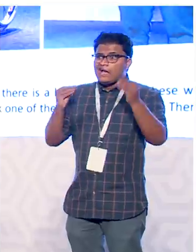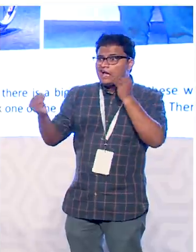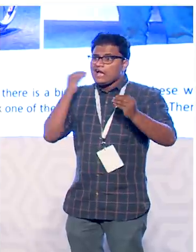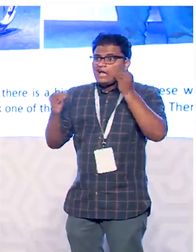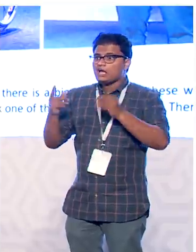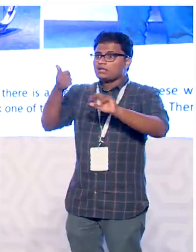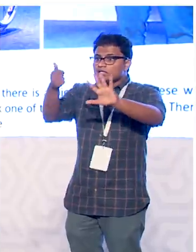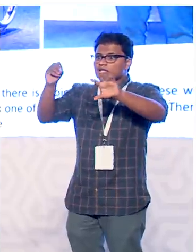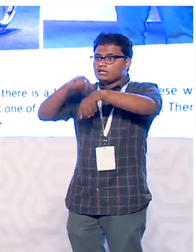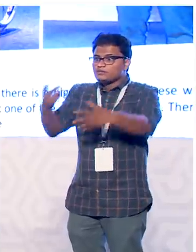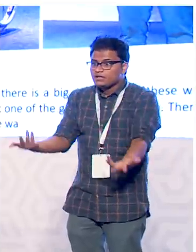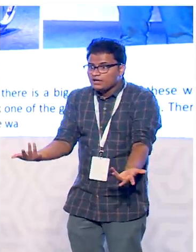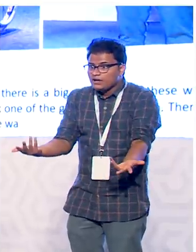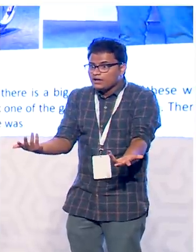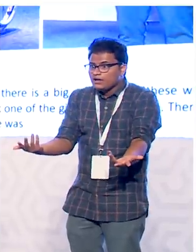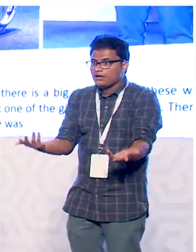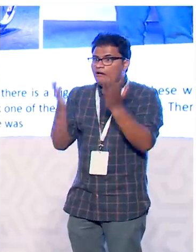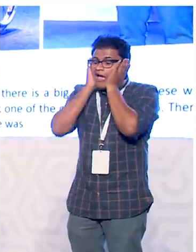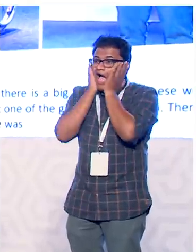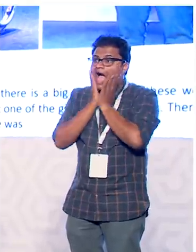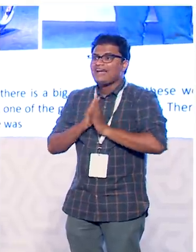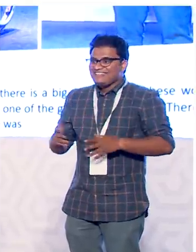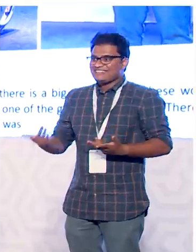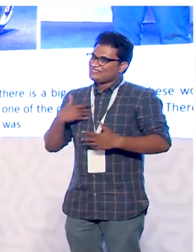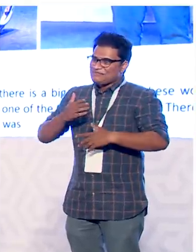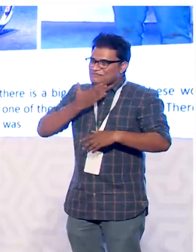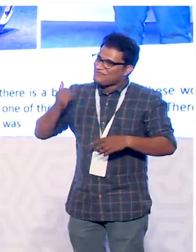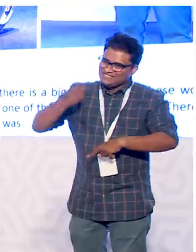been kissed like that in my life. That was the best day of my life.